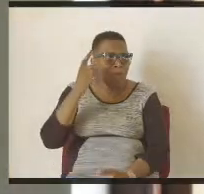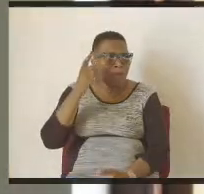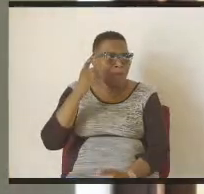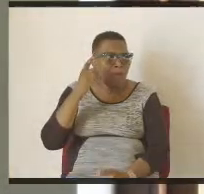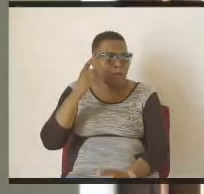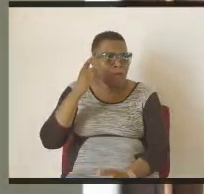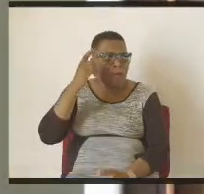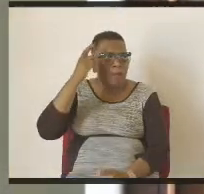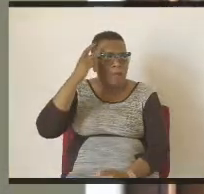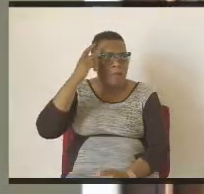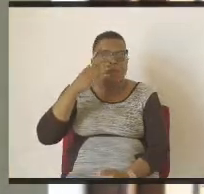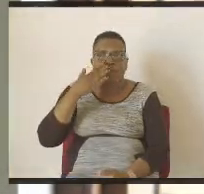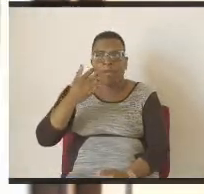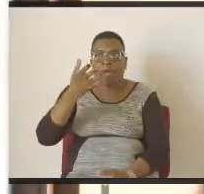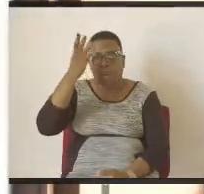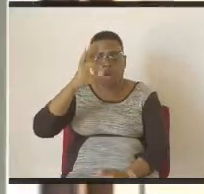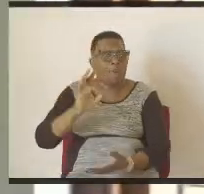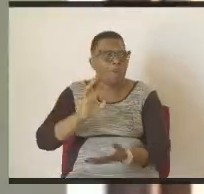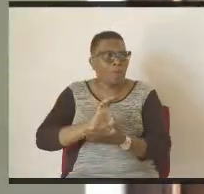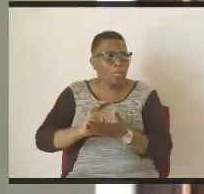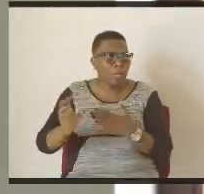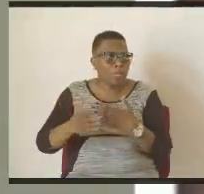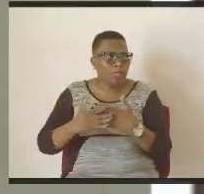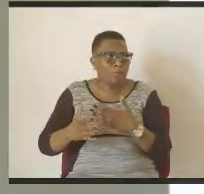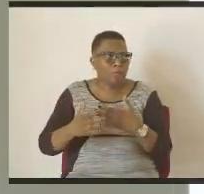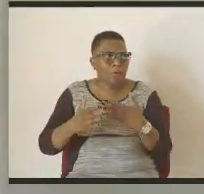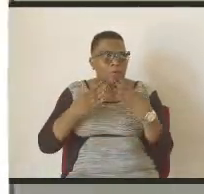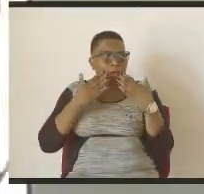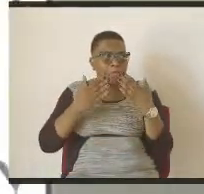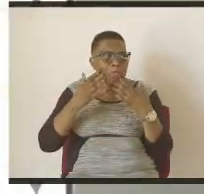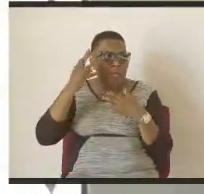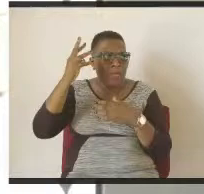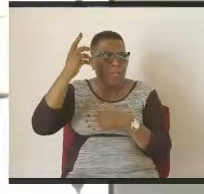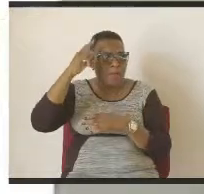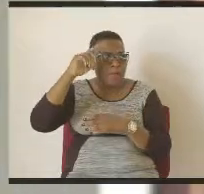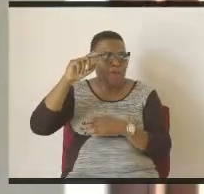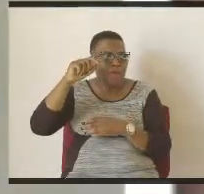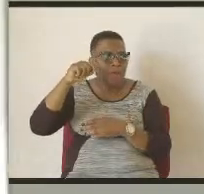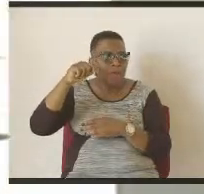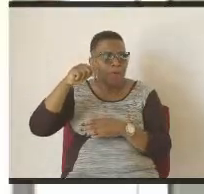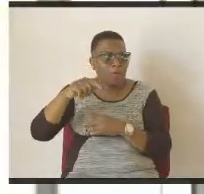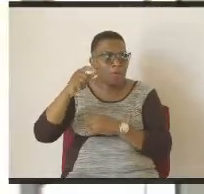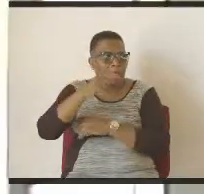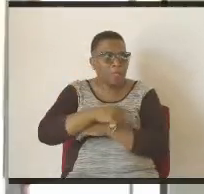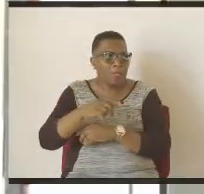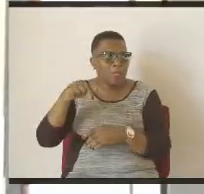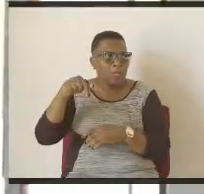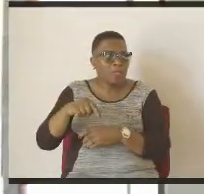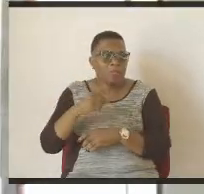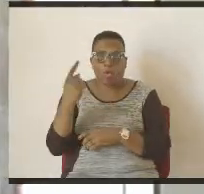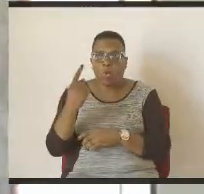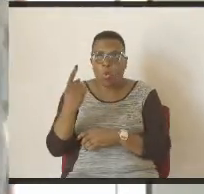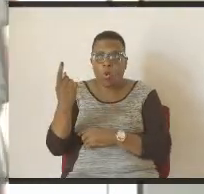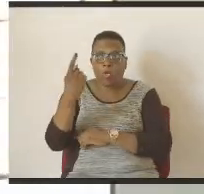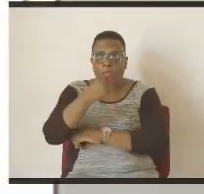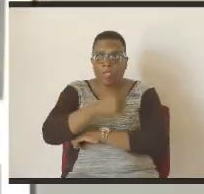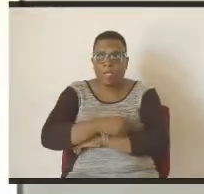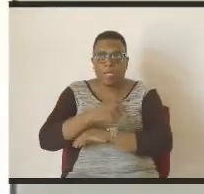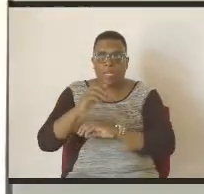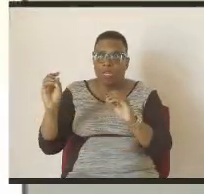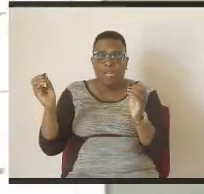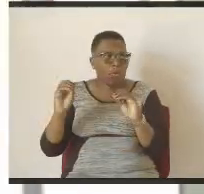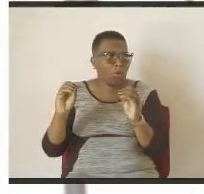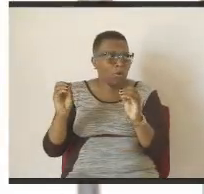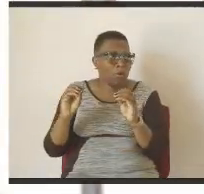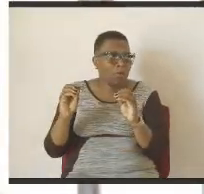Cleansing blood, and thank him for today. This is the only day that none of us will ever live